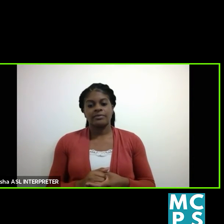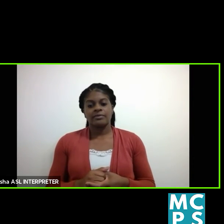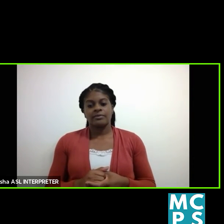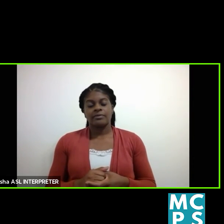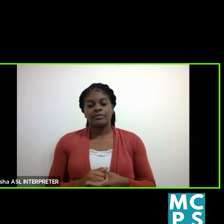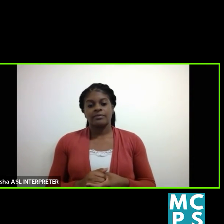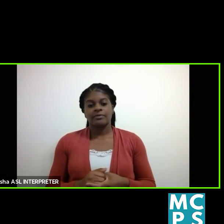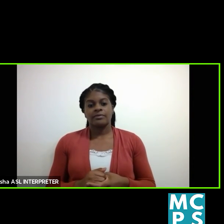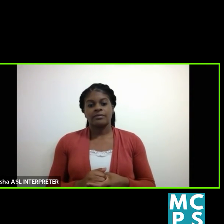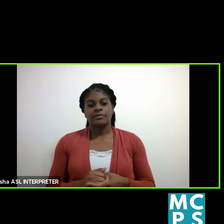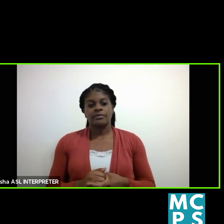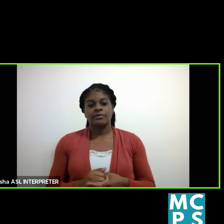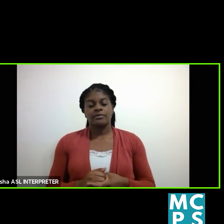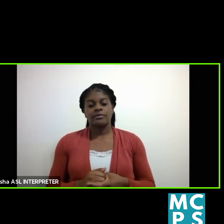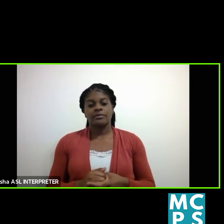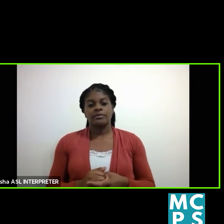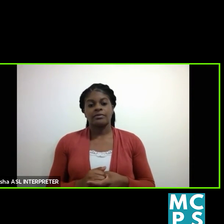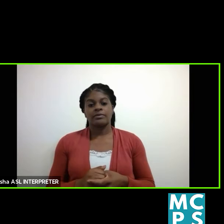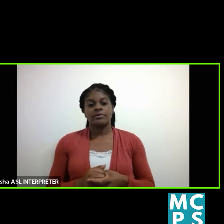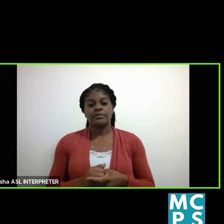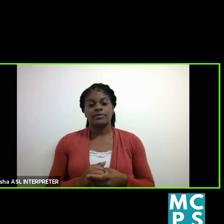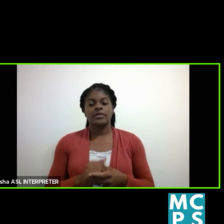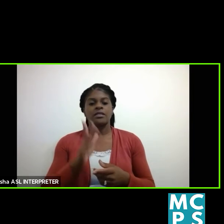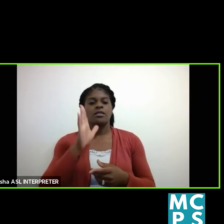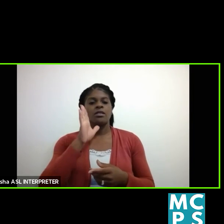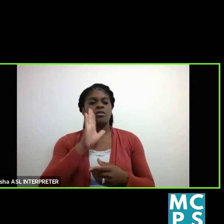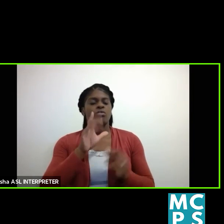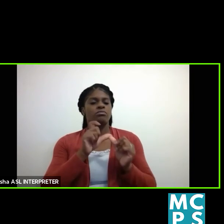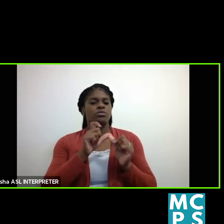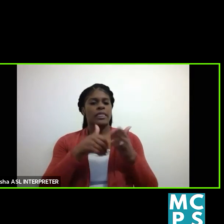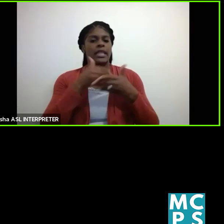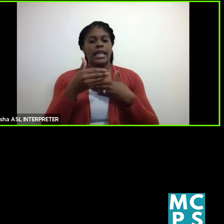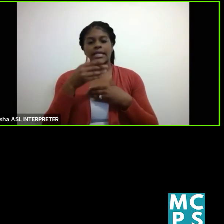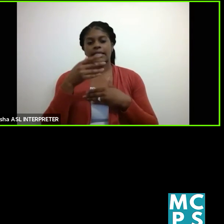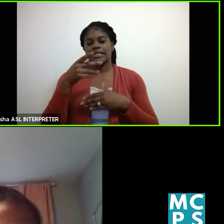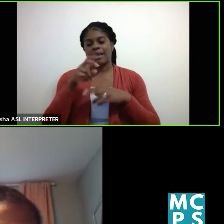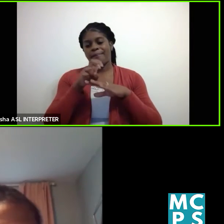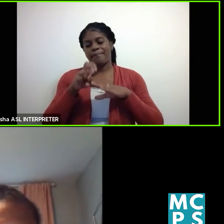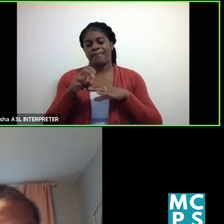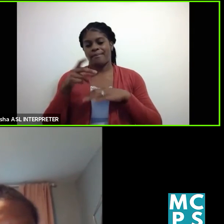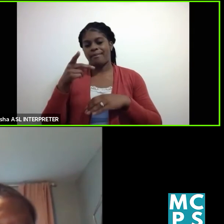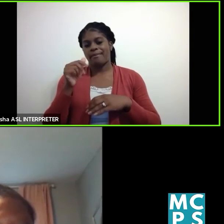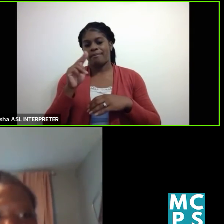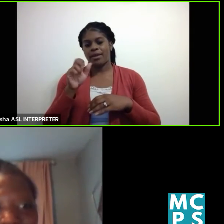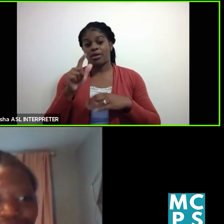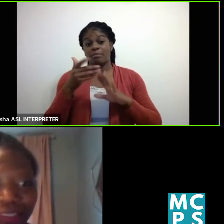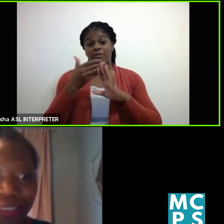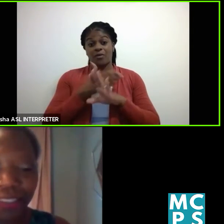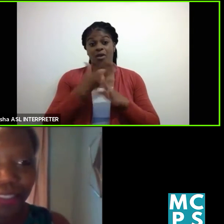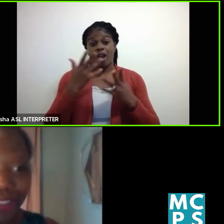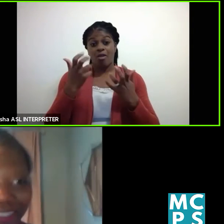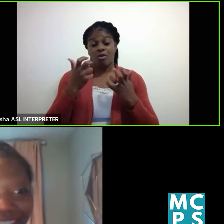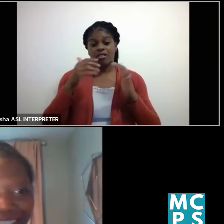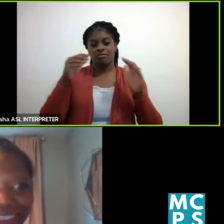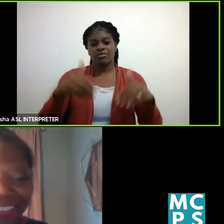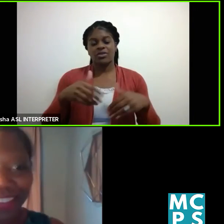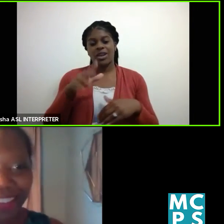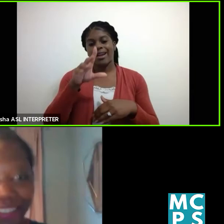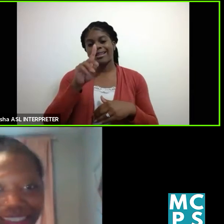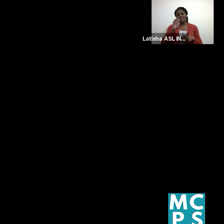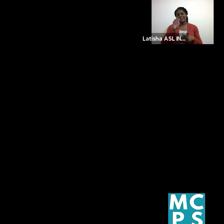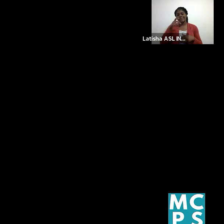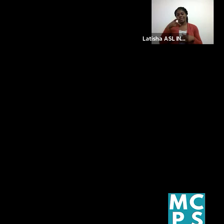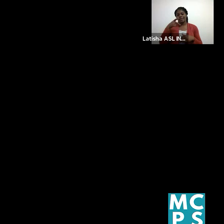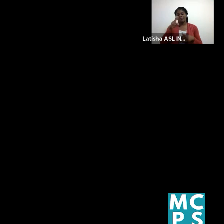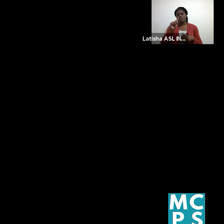We're going to move into the next panel in a moment. But before we do, I'd like to introduce our deputy superintendent